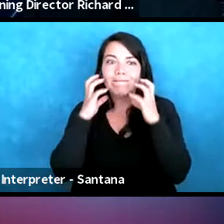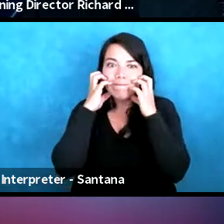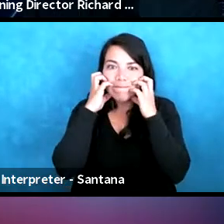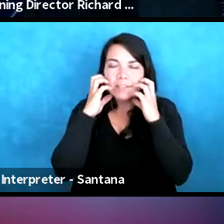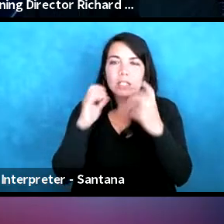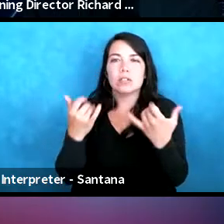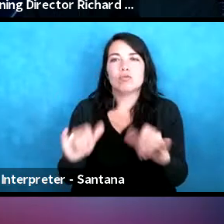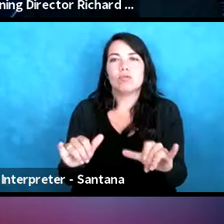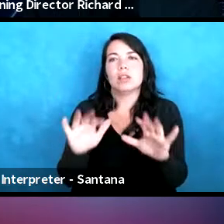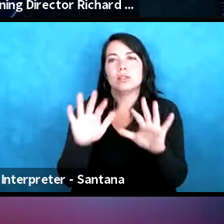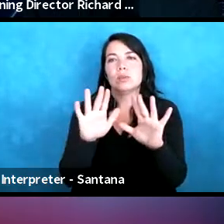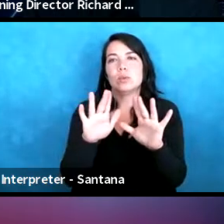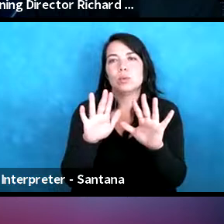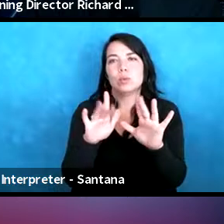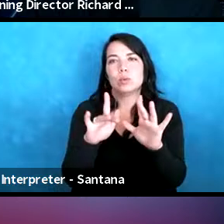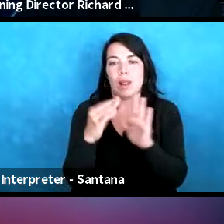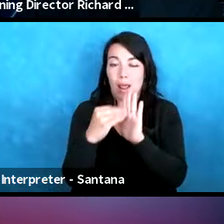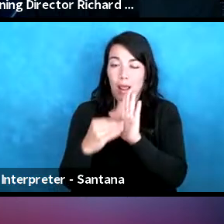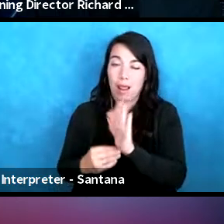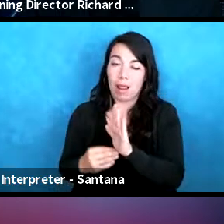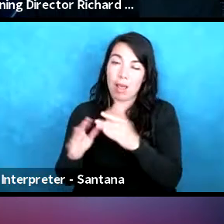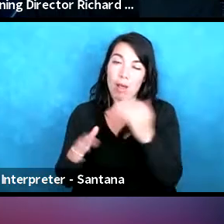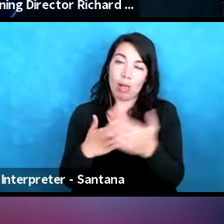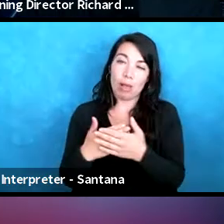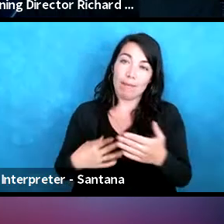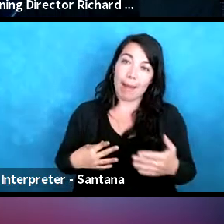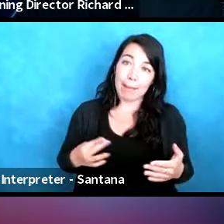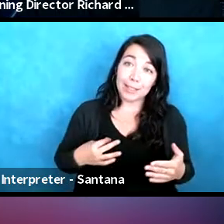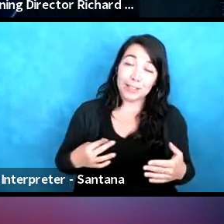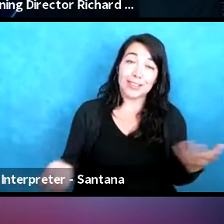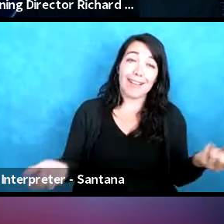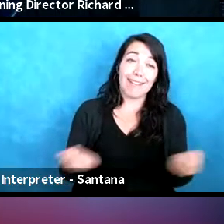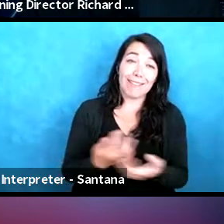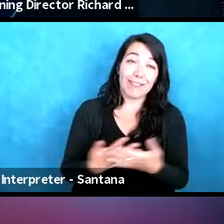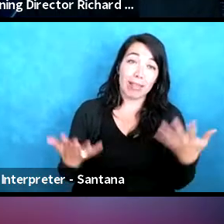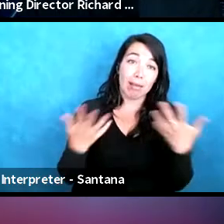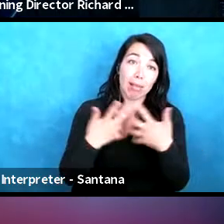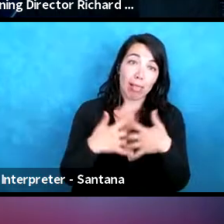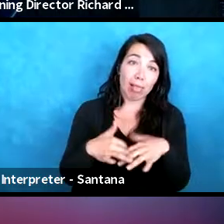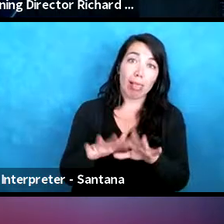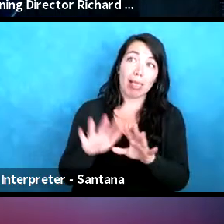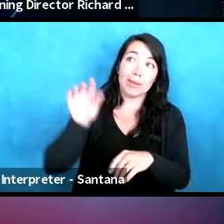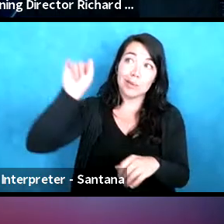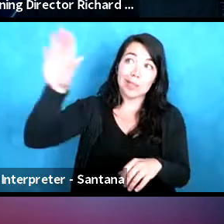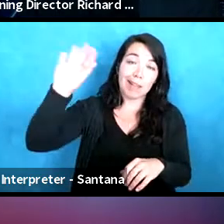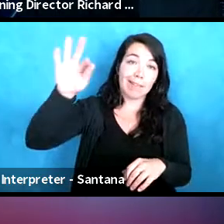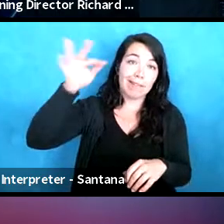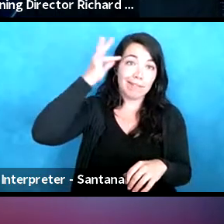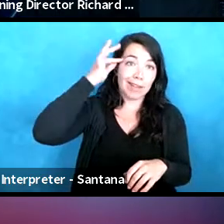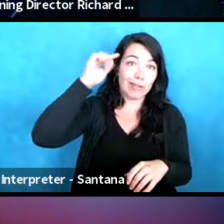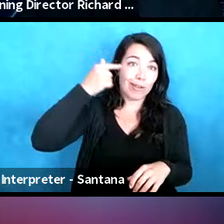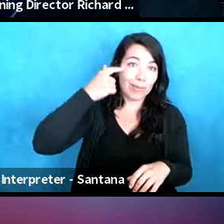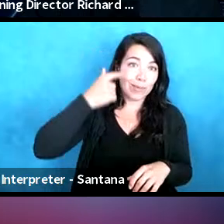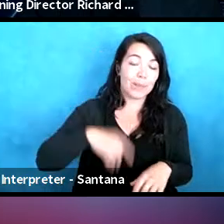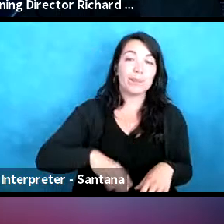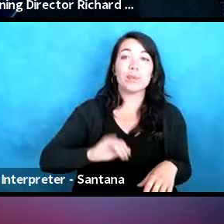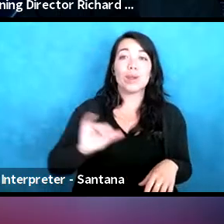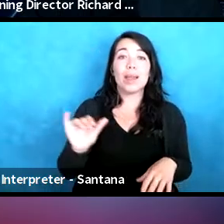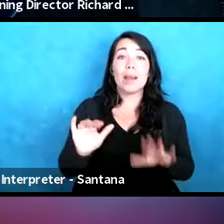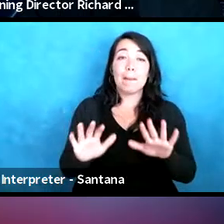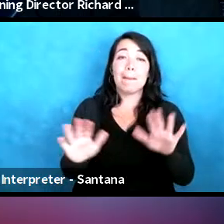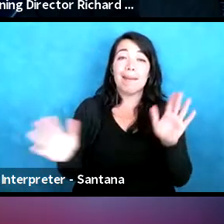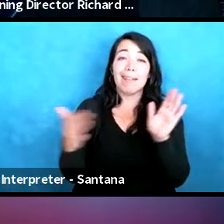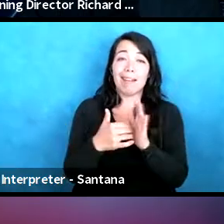working on the application and the pieces. Again, I do want to mention that the collaboration between